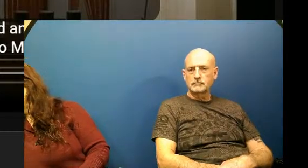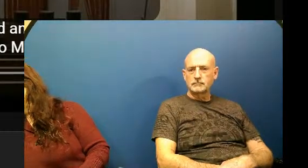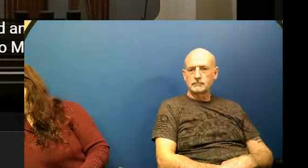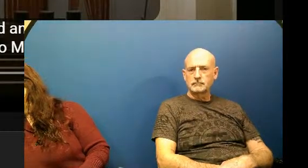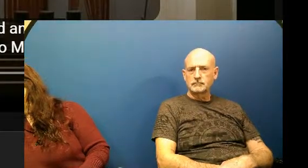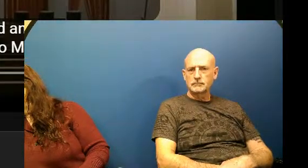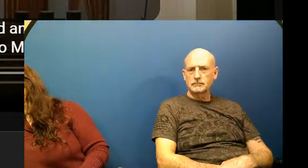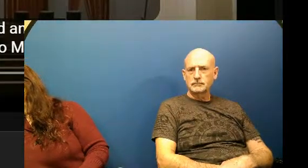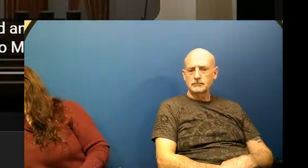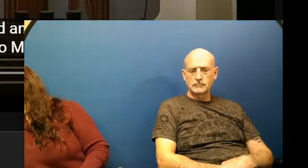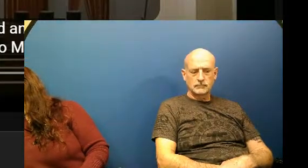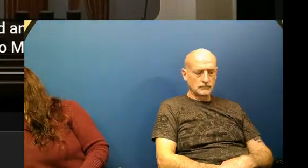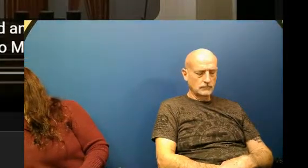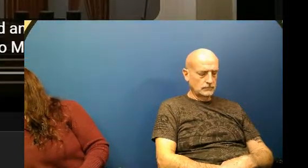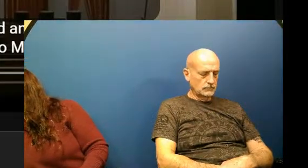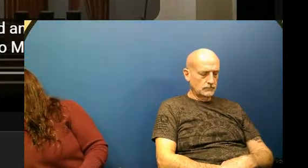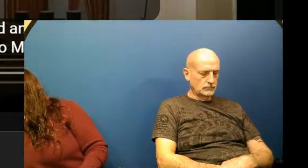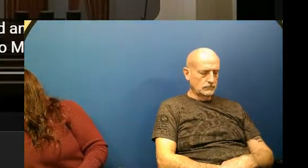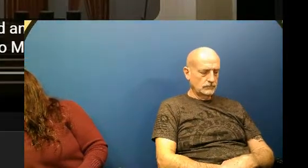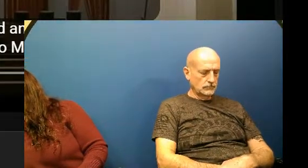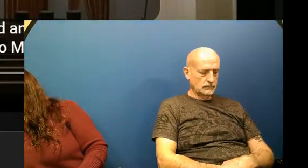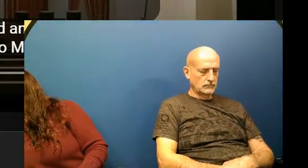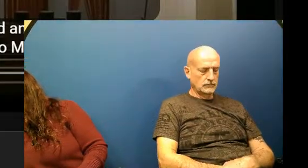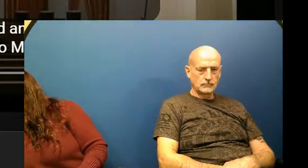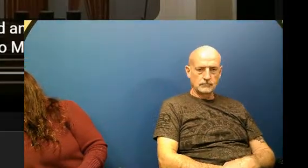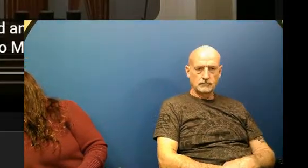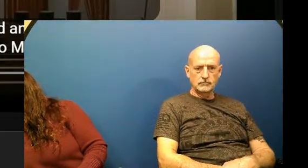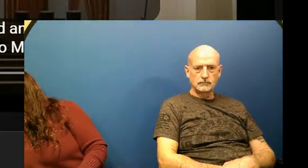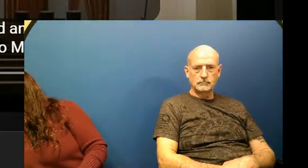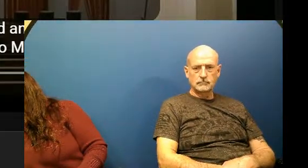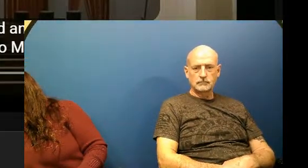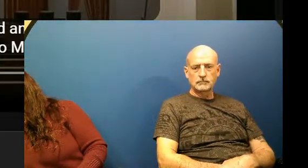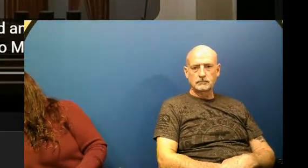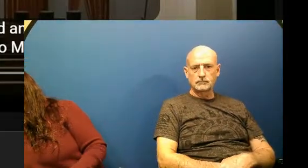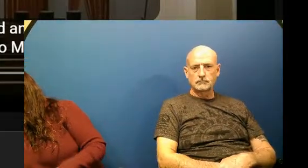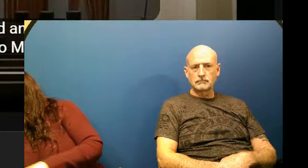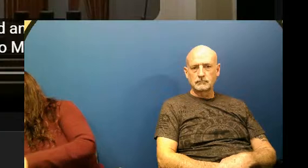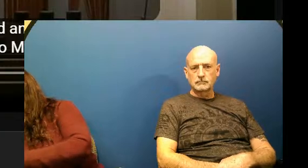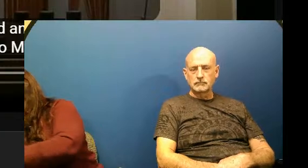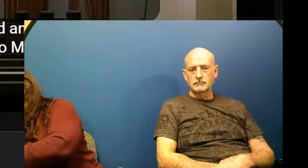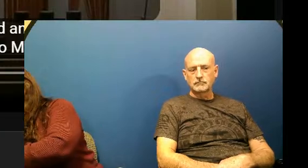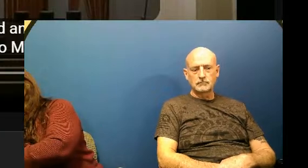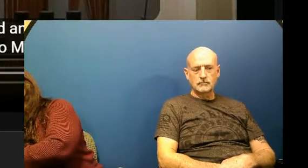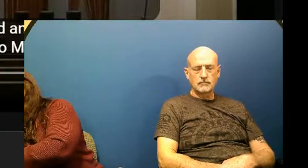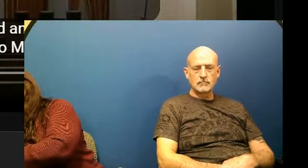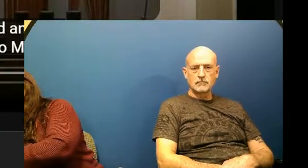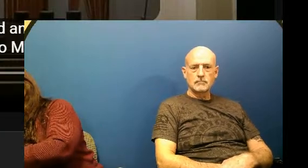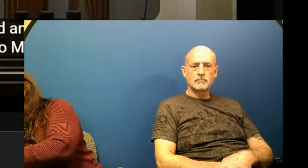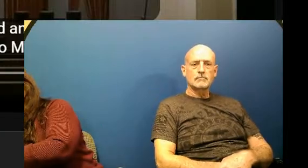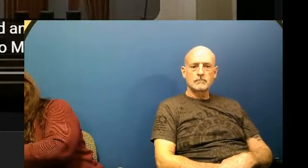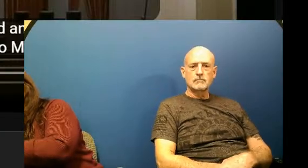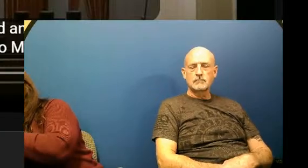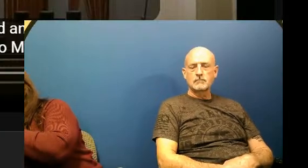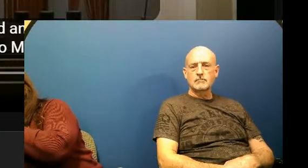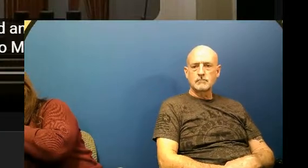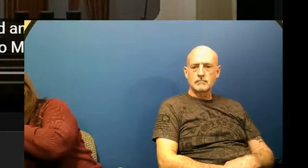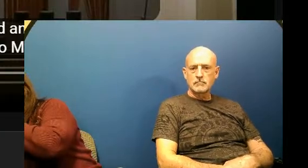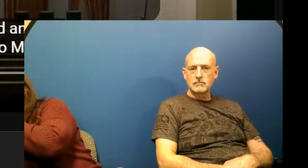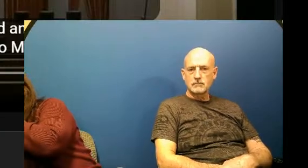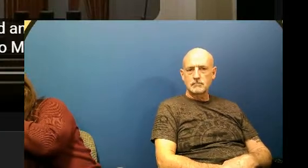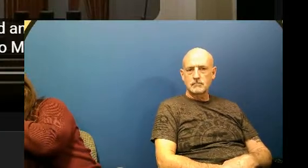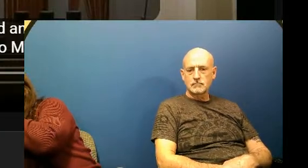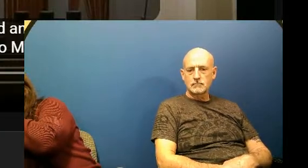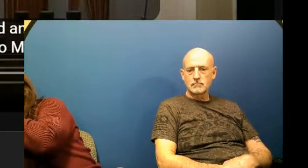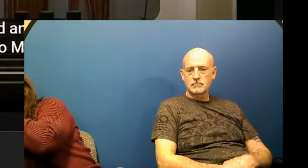viewpoints. Instead, the national security harm arises from the very fact of a foreign adversary's capacity to secretly